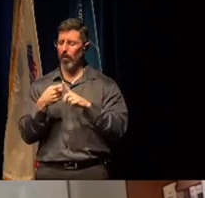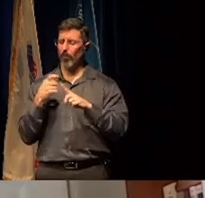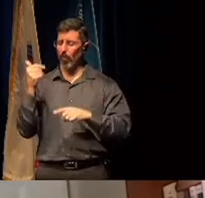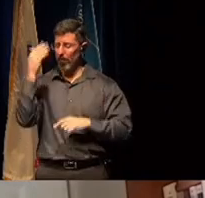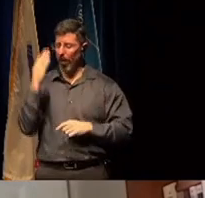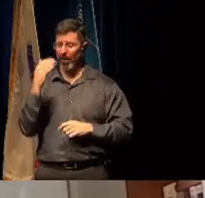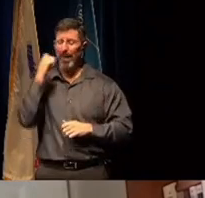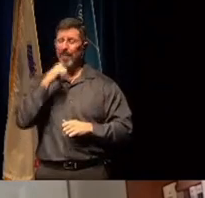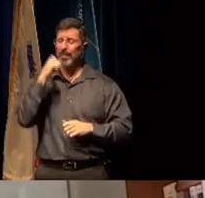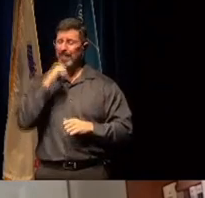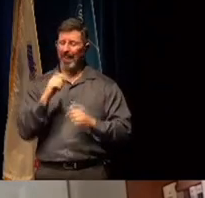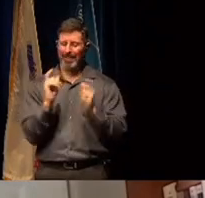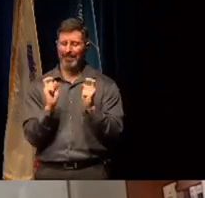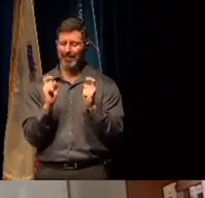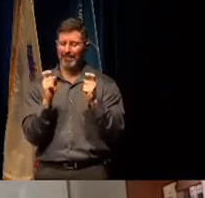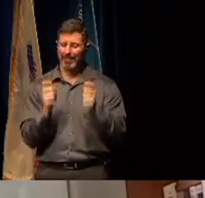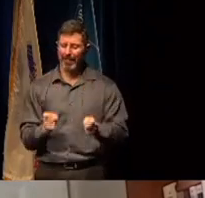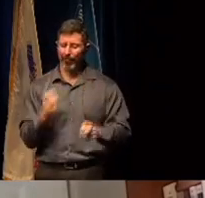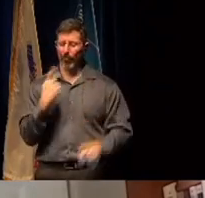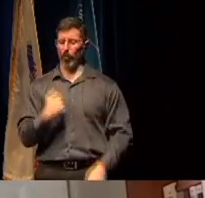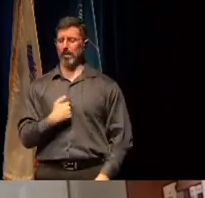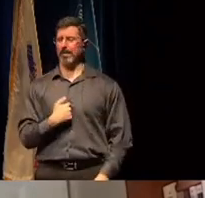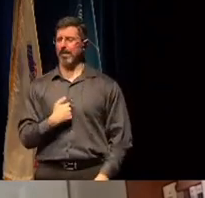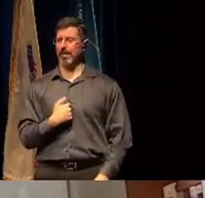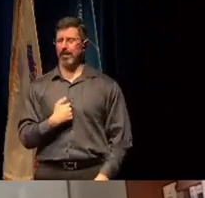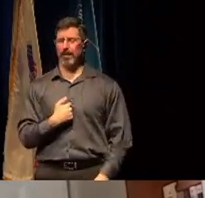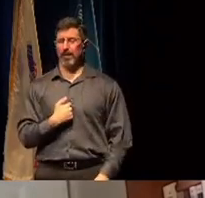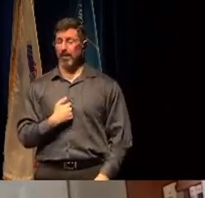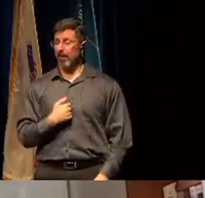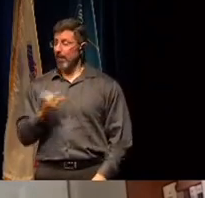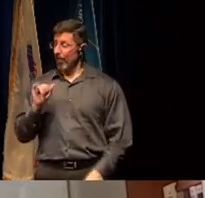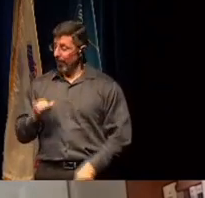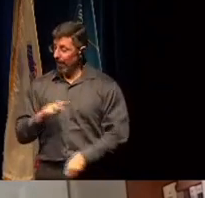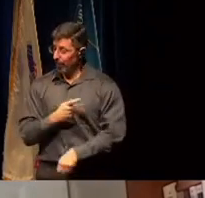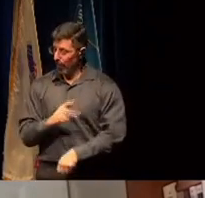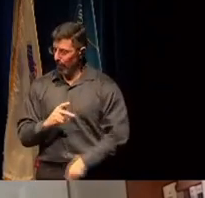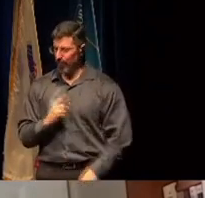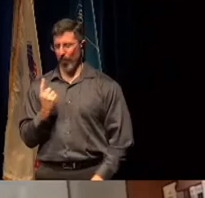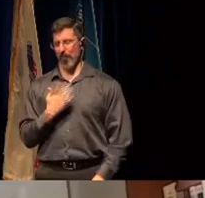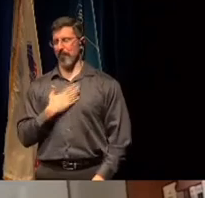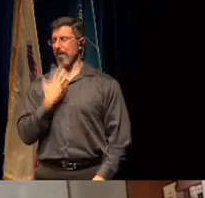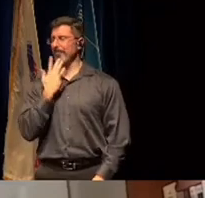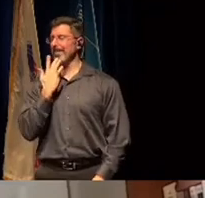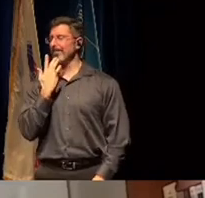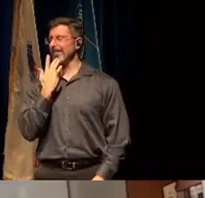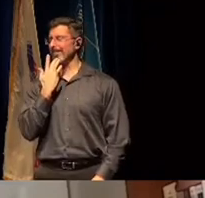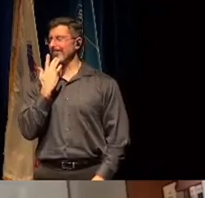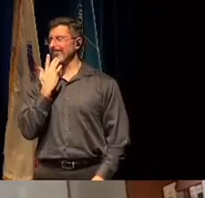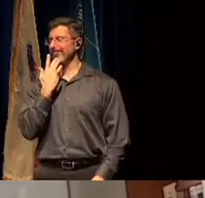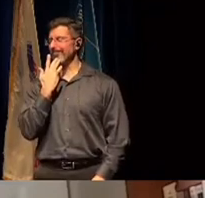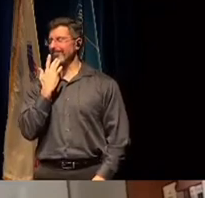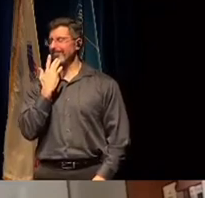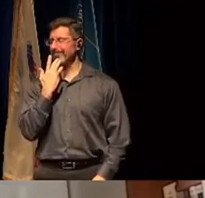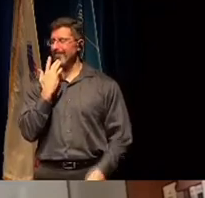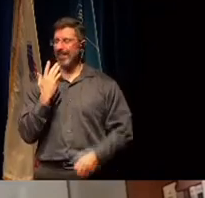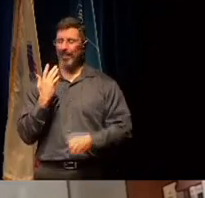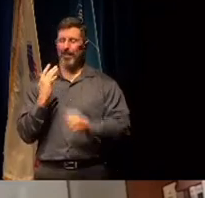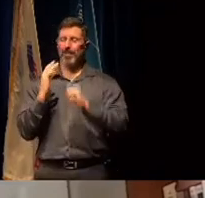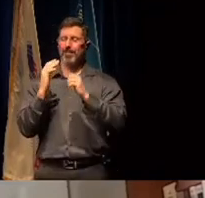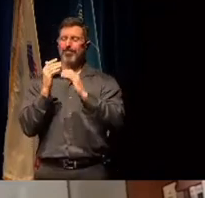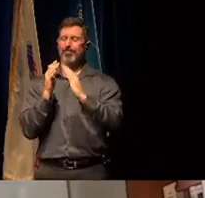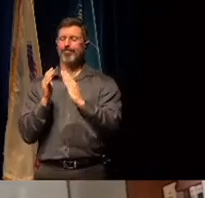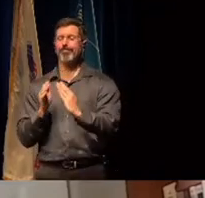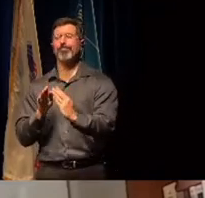is a gift. And oh, that psalm you mentioned, it's one of my favorites. In God's